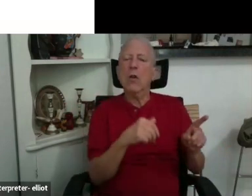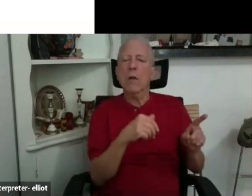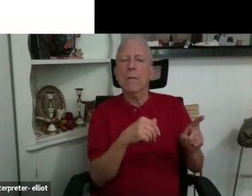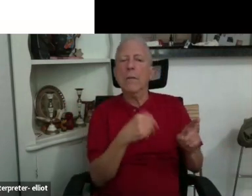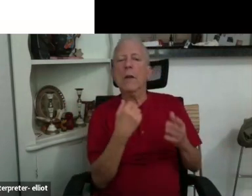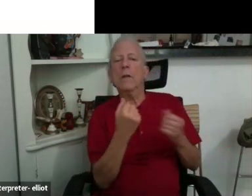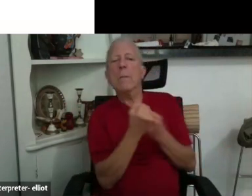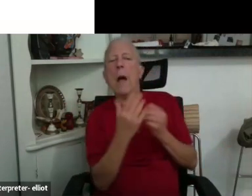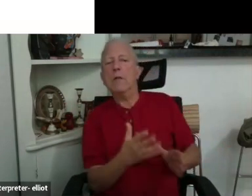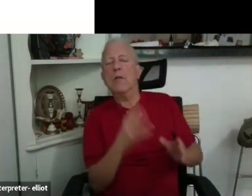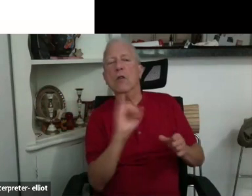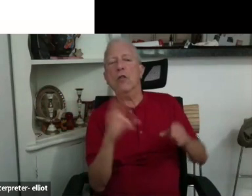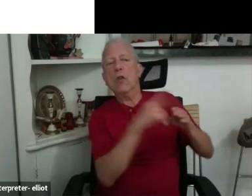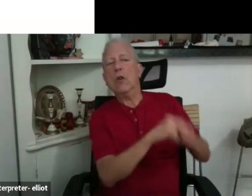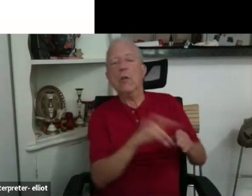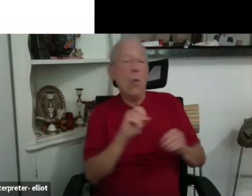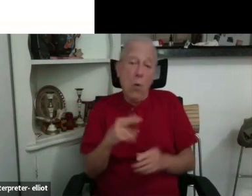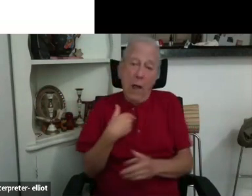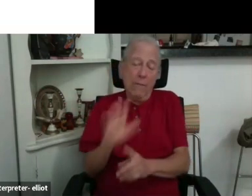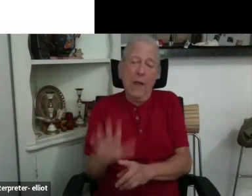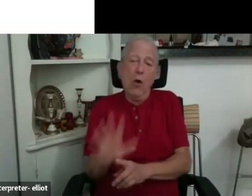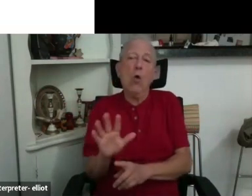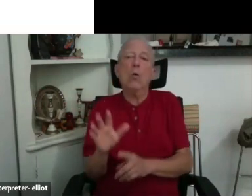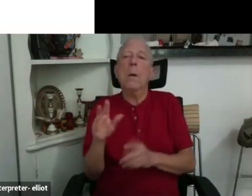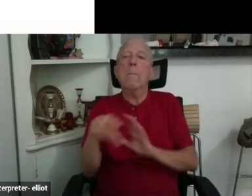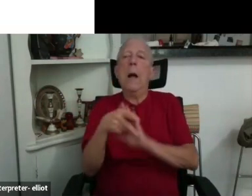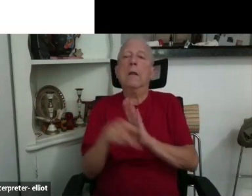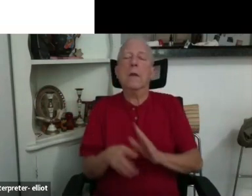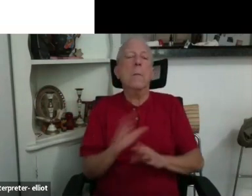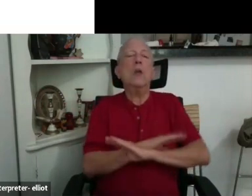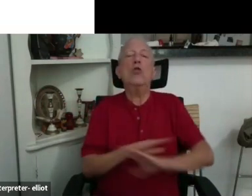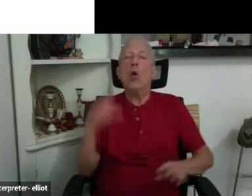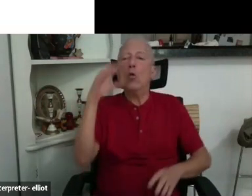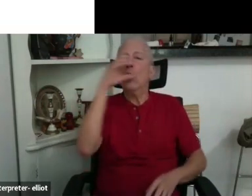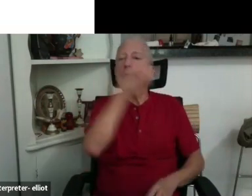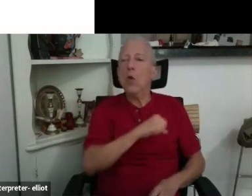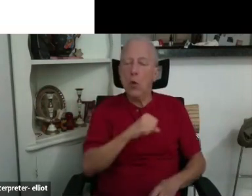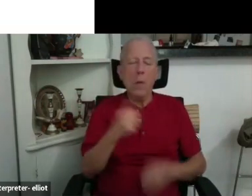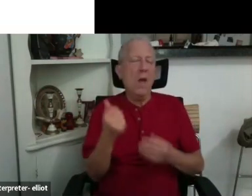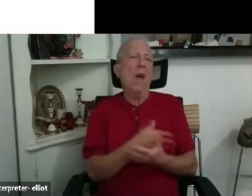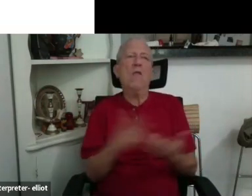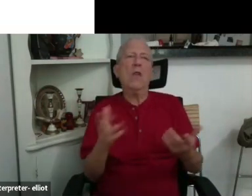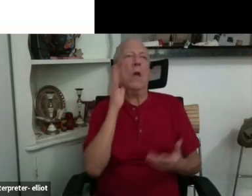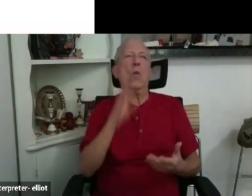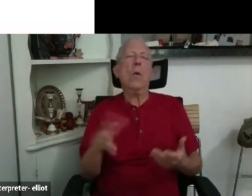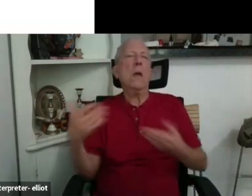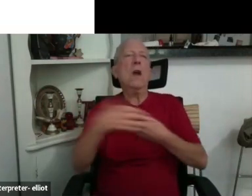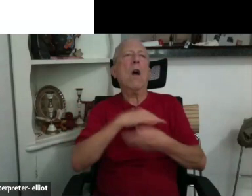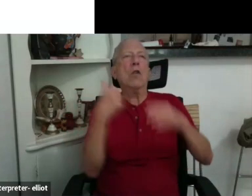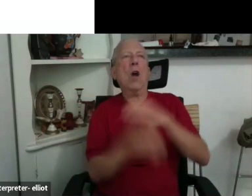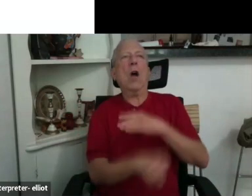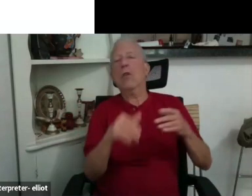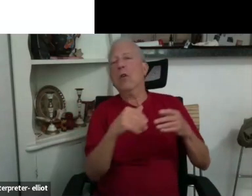their own policies. So just don't assume that sponsees will be covered under their sponsors